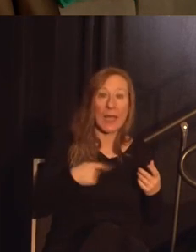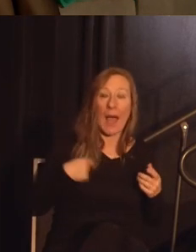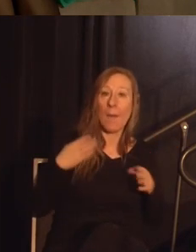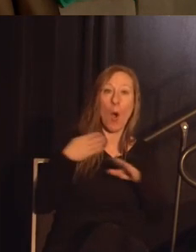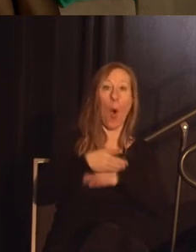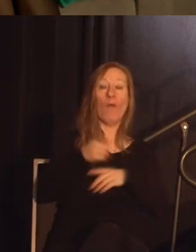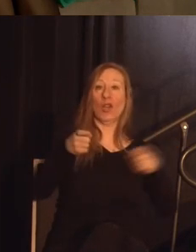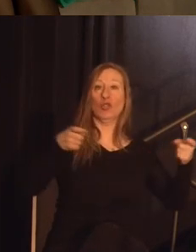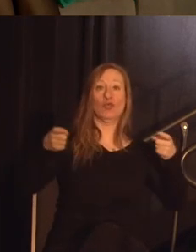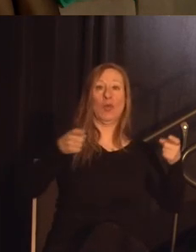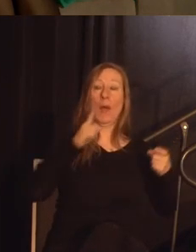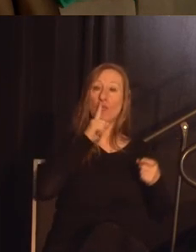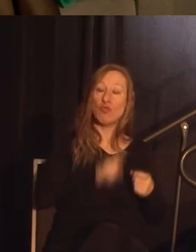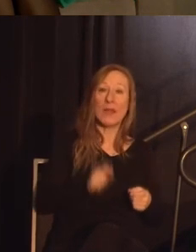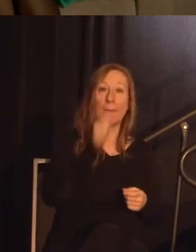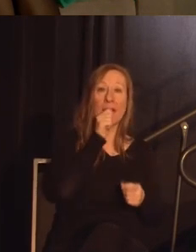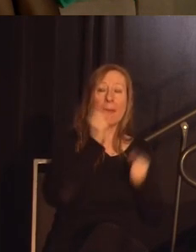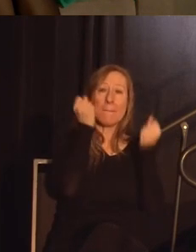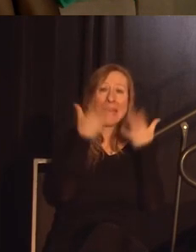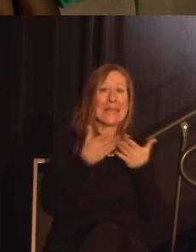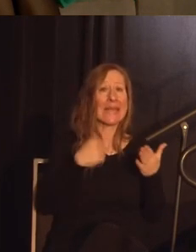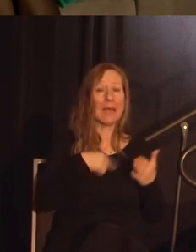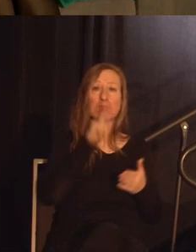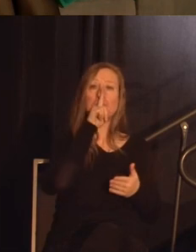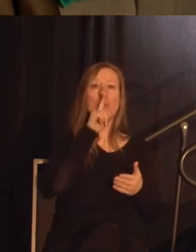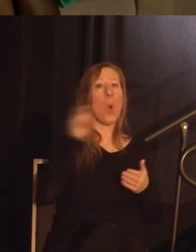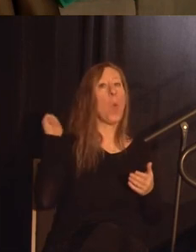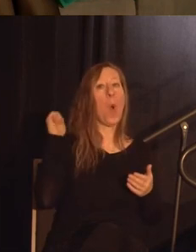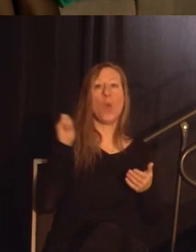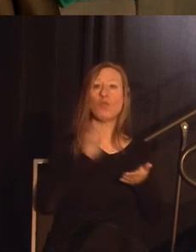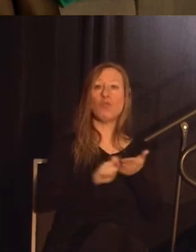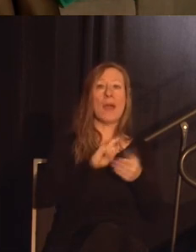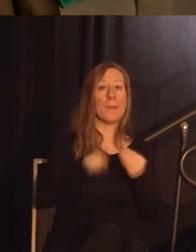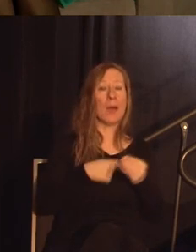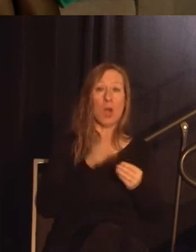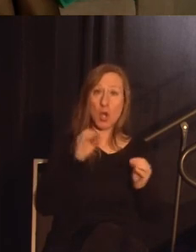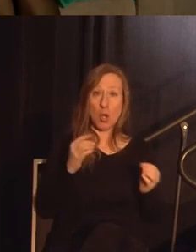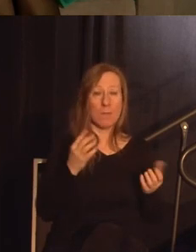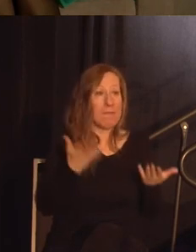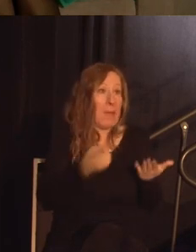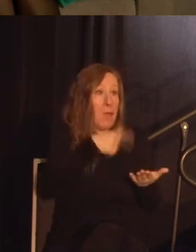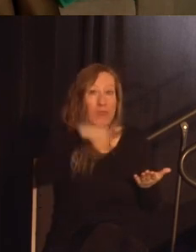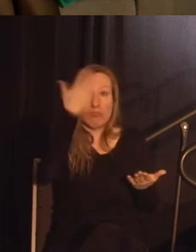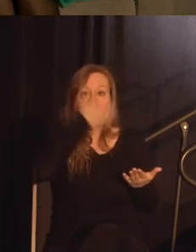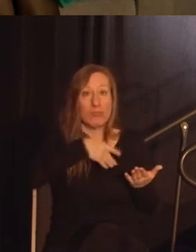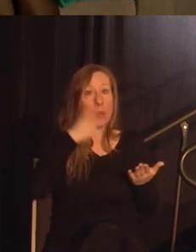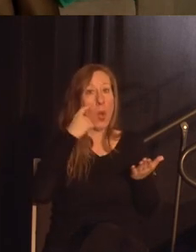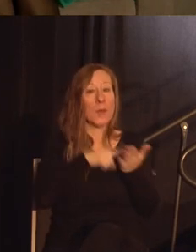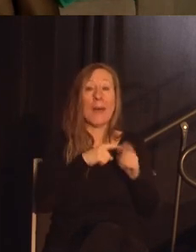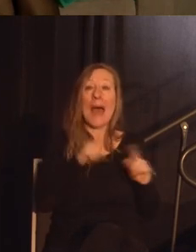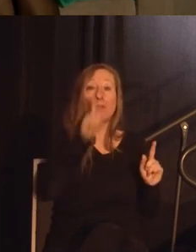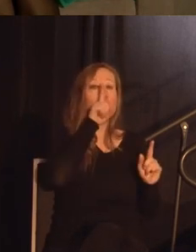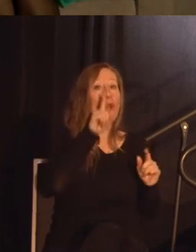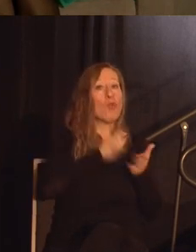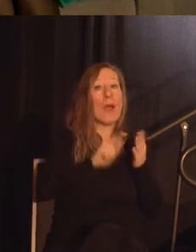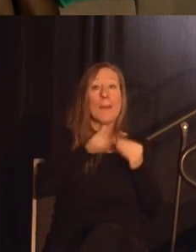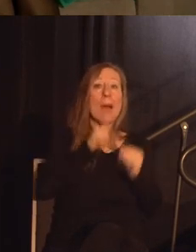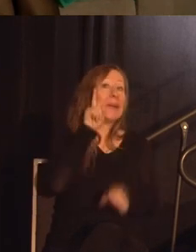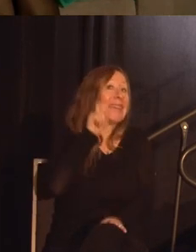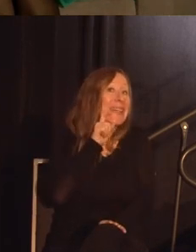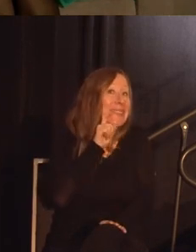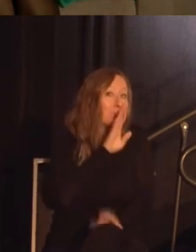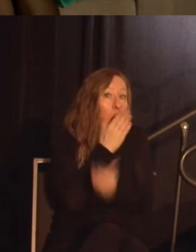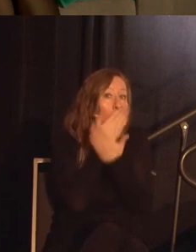stuff that I don't write about at all. Like, I don't write, no one's ever noticed this, but, like, I don't write about sex at all. Like, I'm